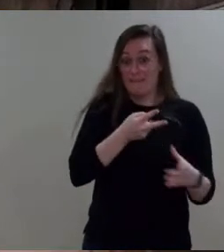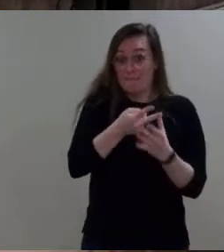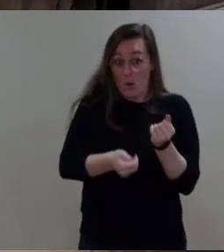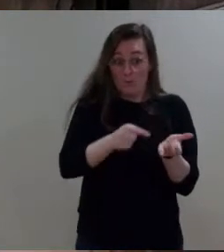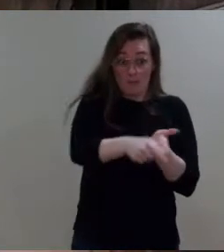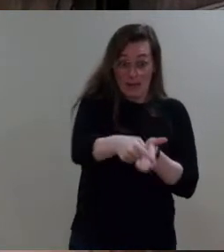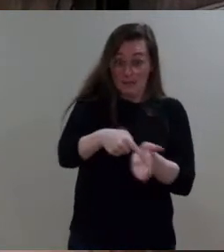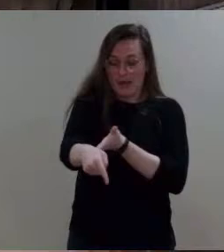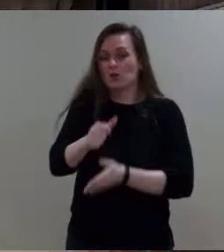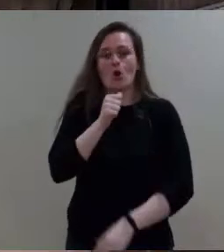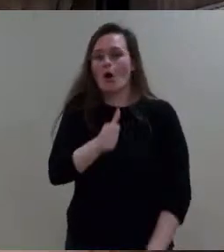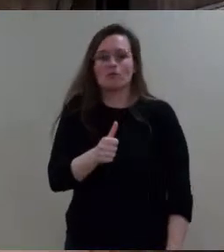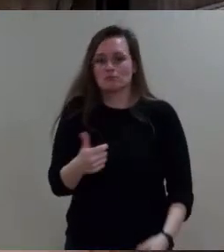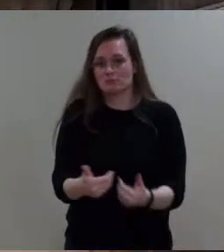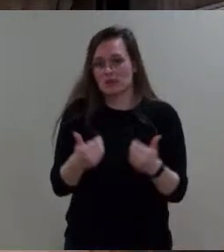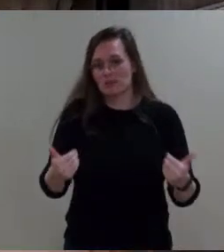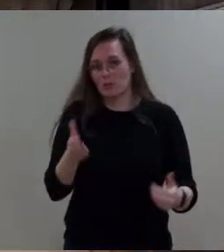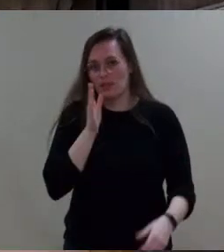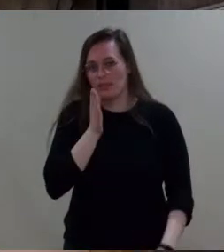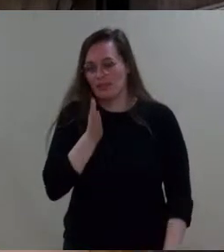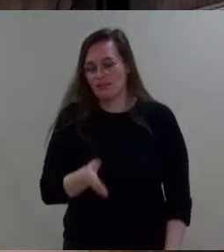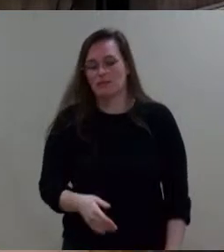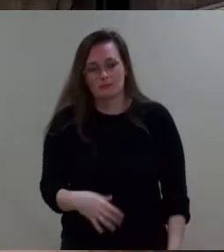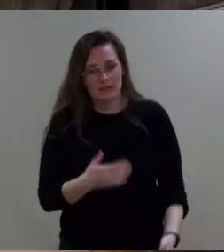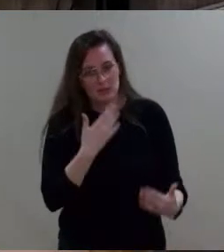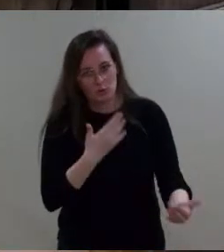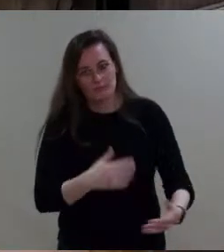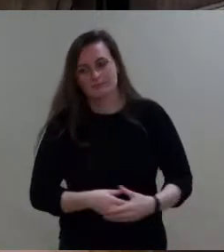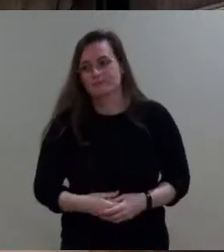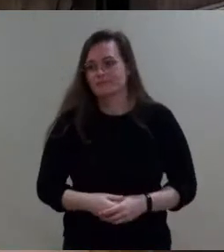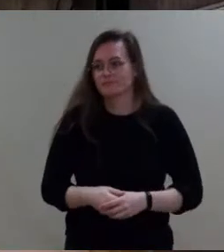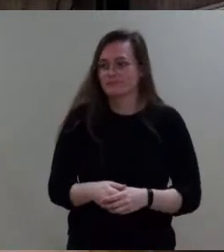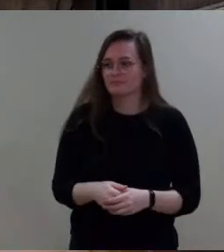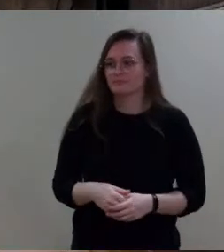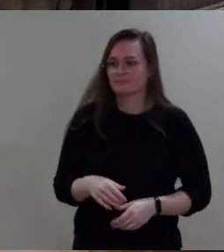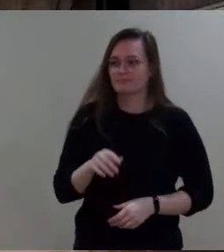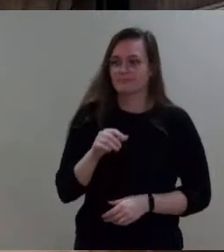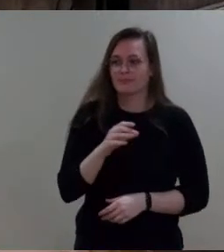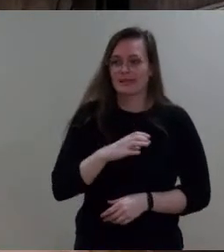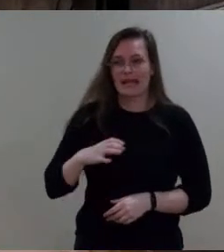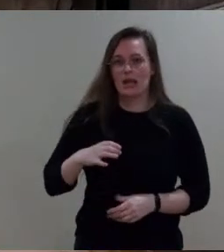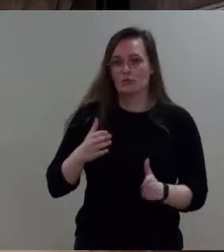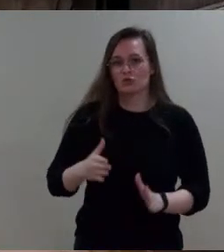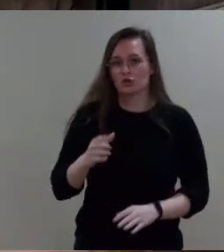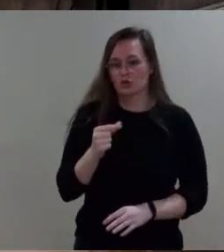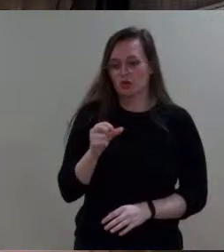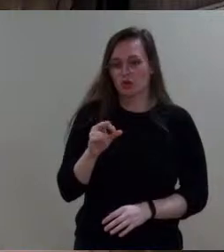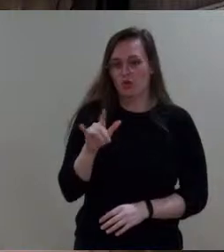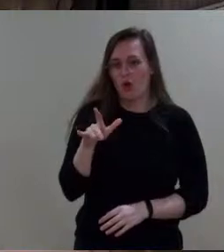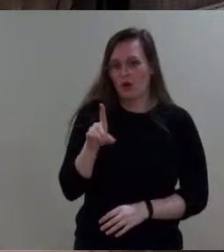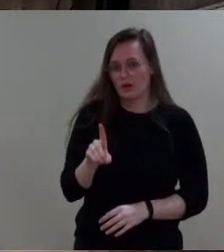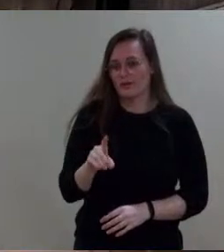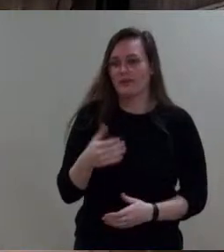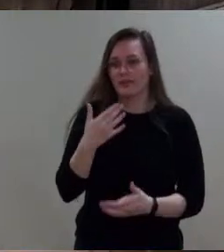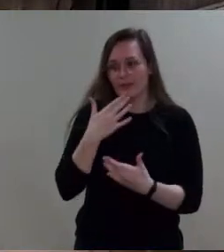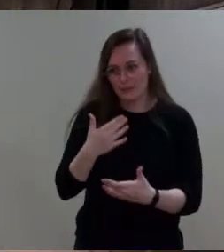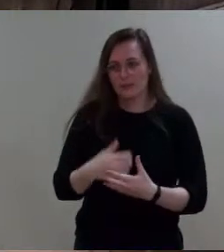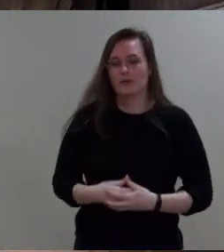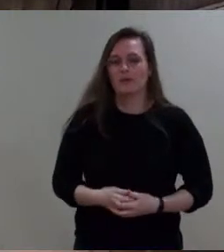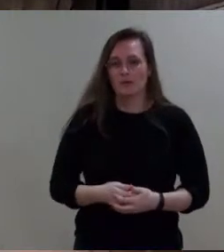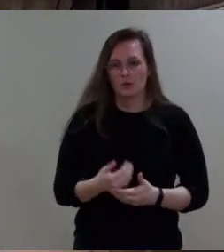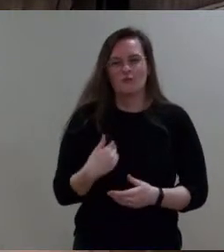tax. Thank you. Councillor Gerard. Thank you, Worship. I got a couple of